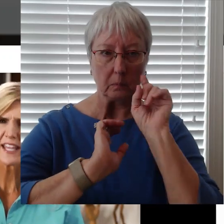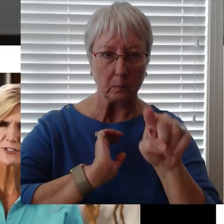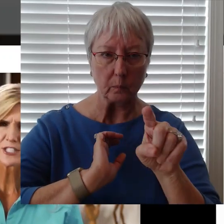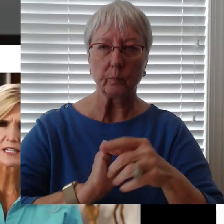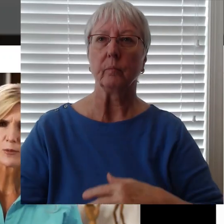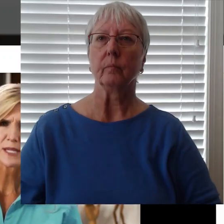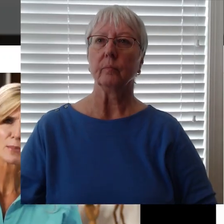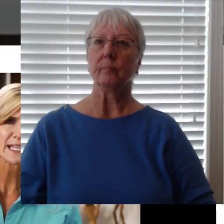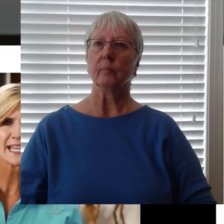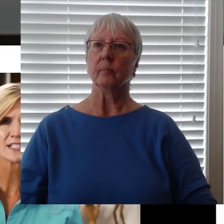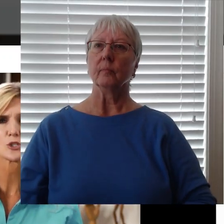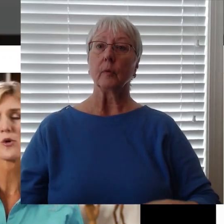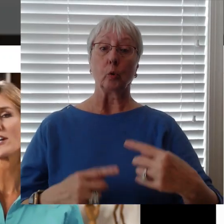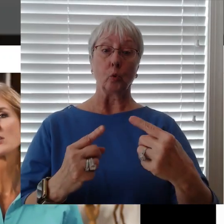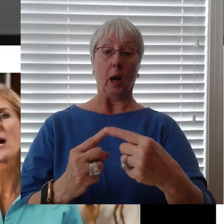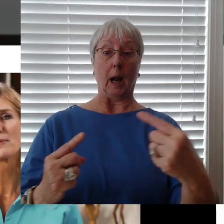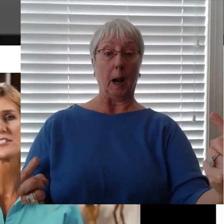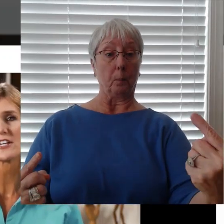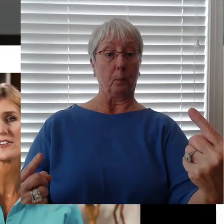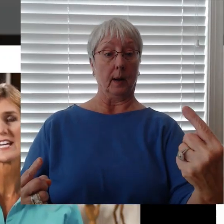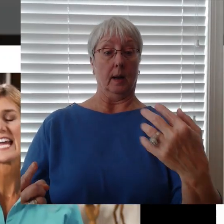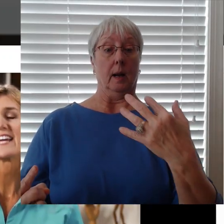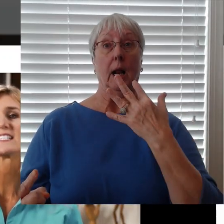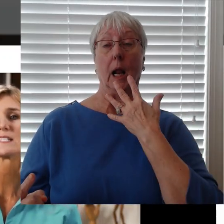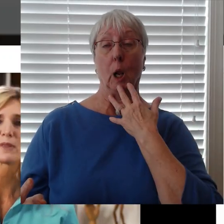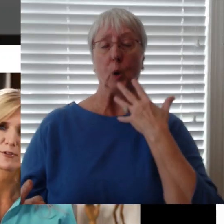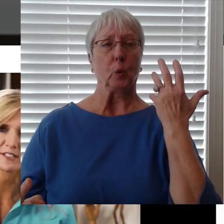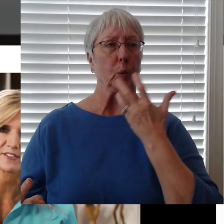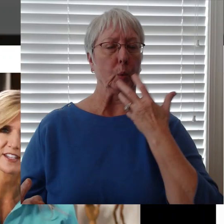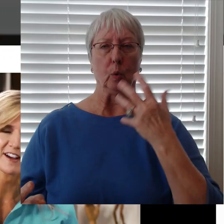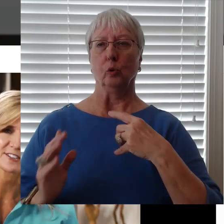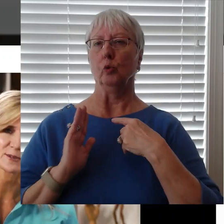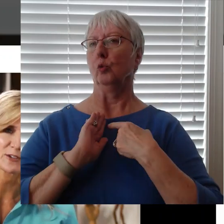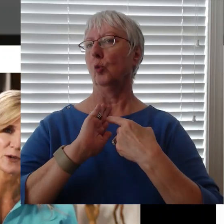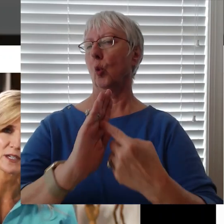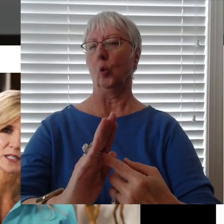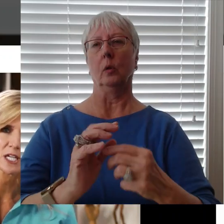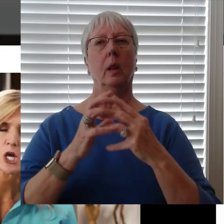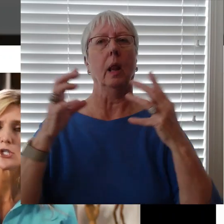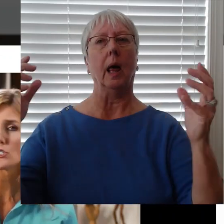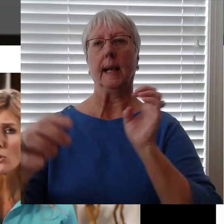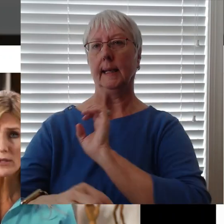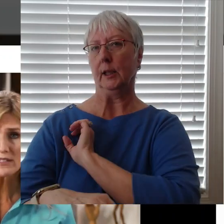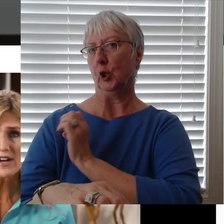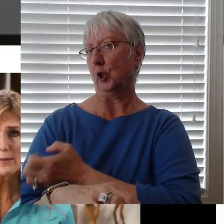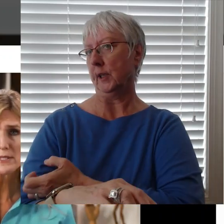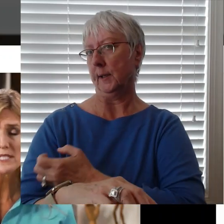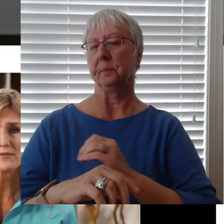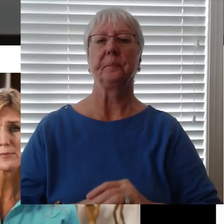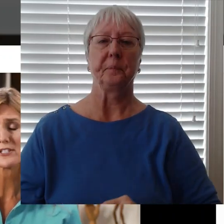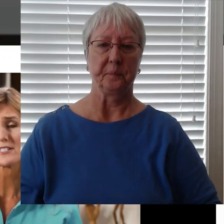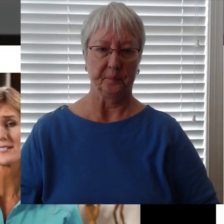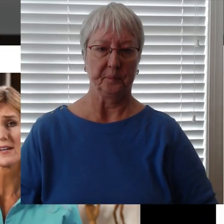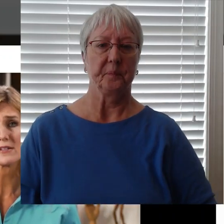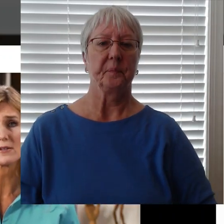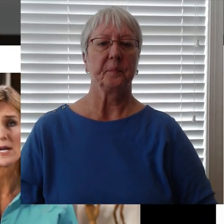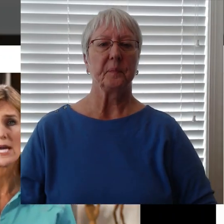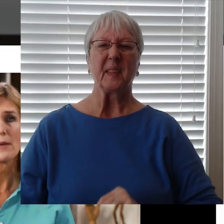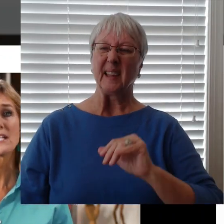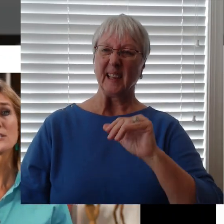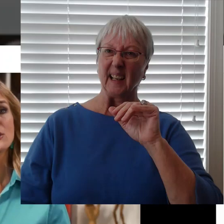because their energy, when they play next to or on top of each other, is explosive and hard to ignore. Don't let the vibrancy and vibration